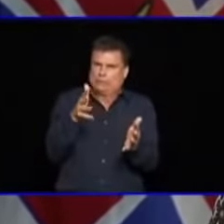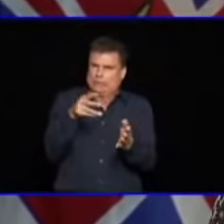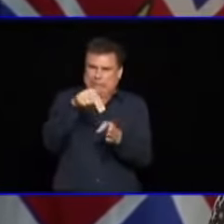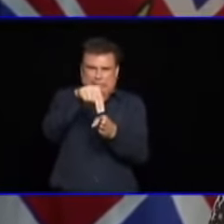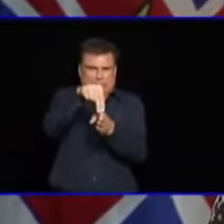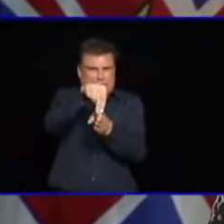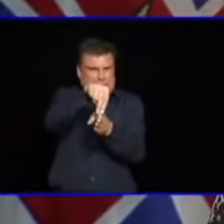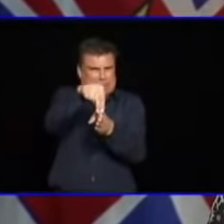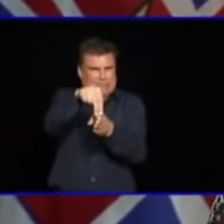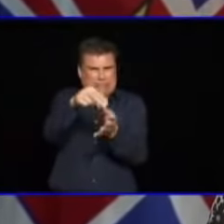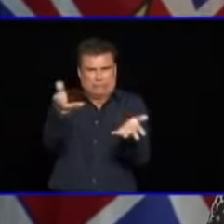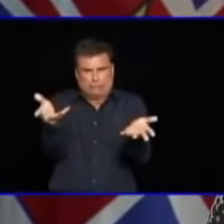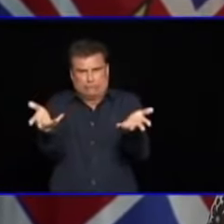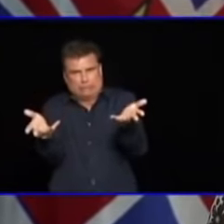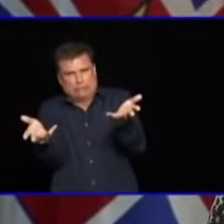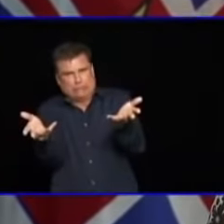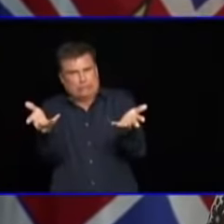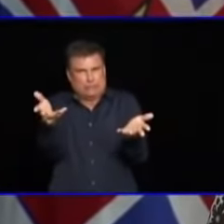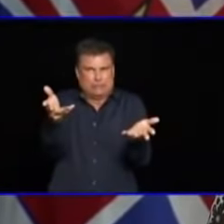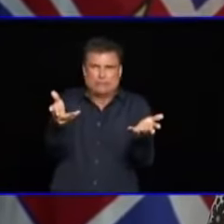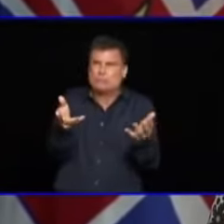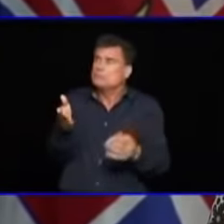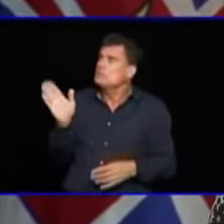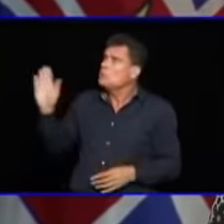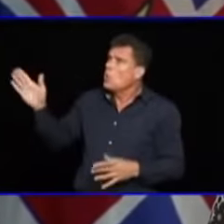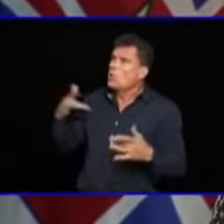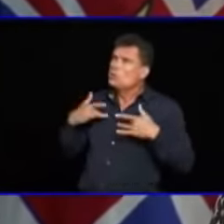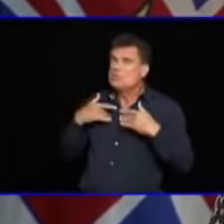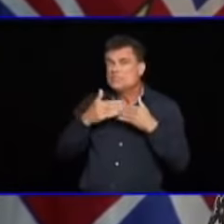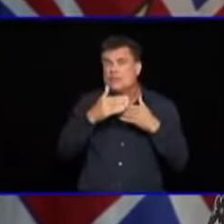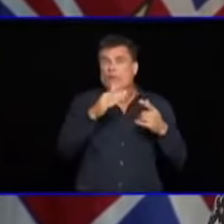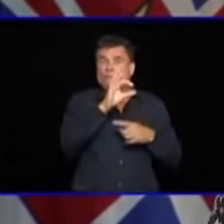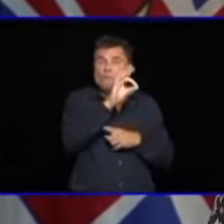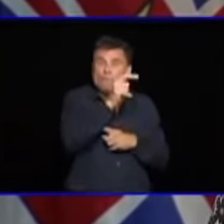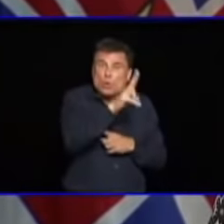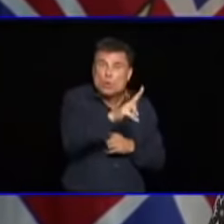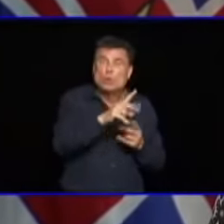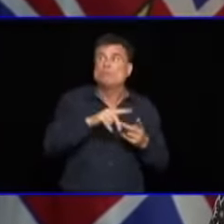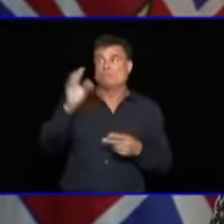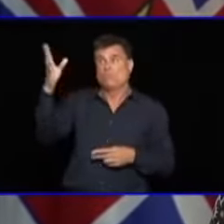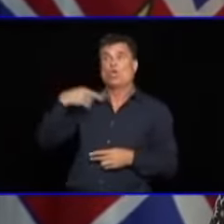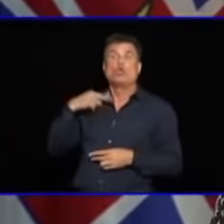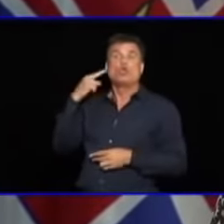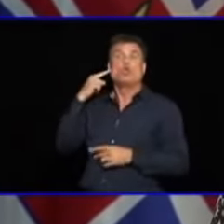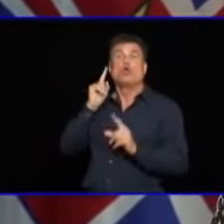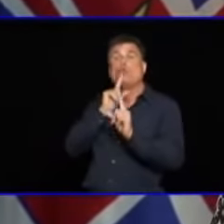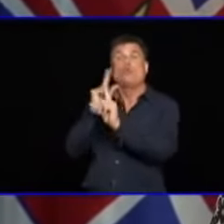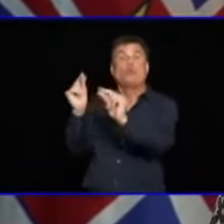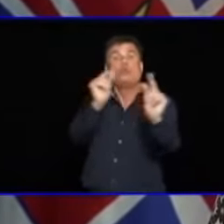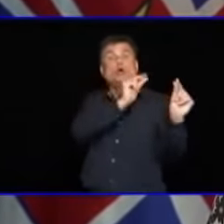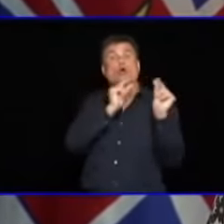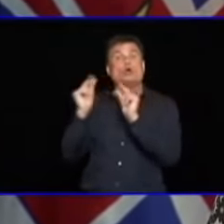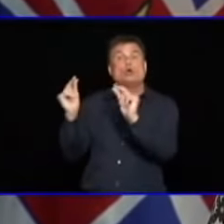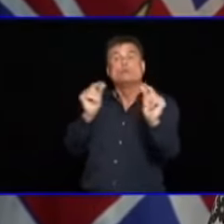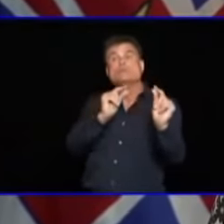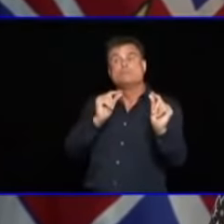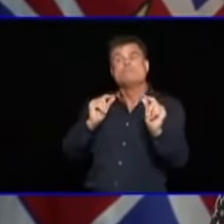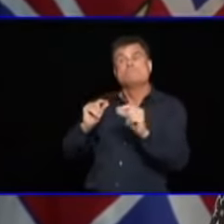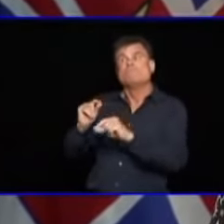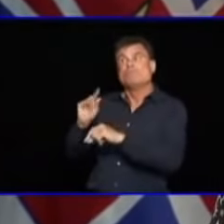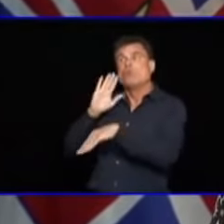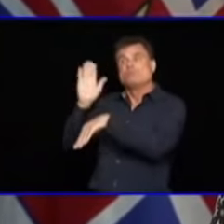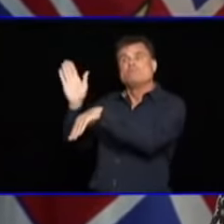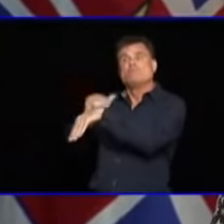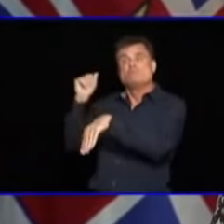the fall and the respiratory season. There are rumors at both the federal and provincial level that an election campaign could be called,